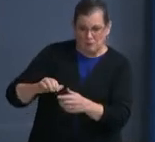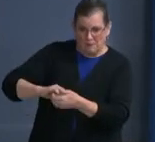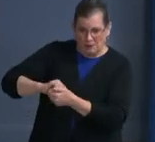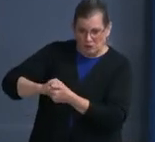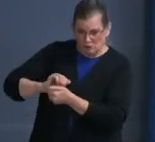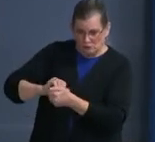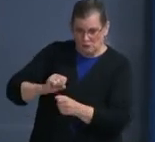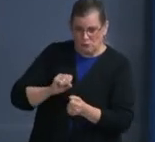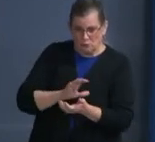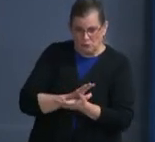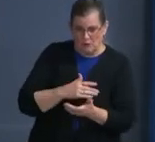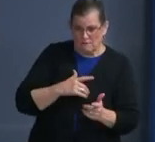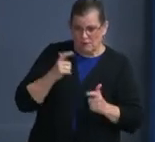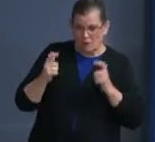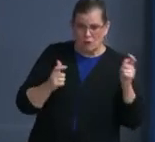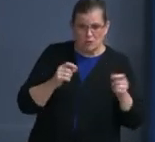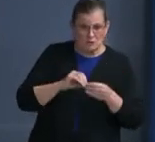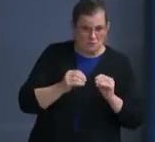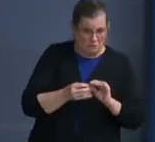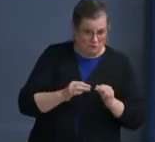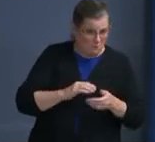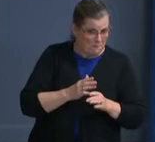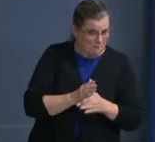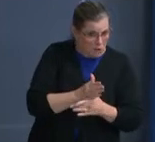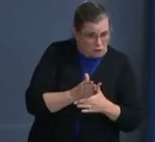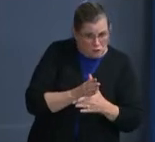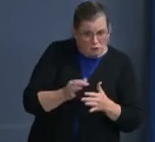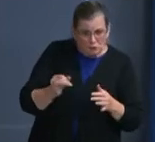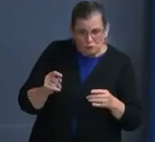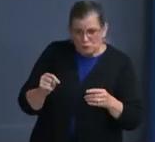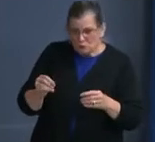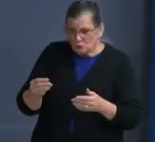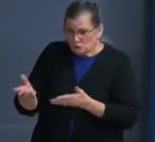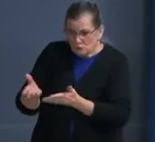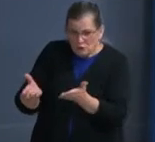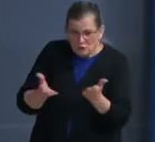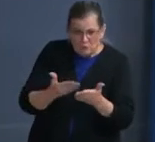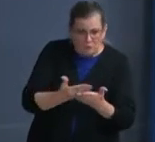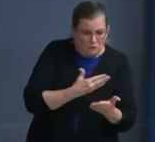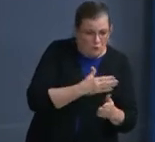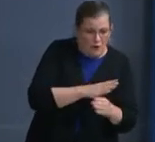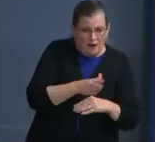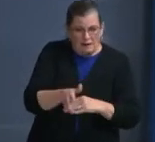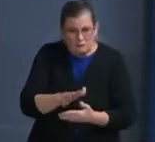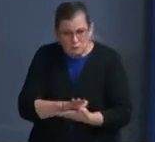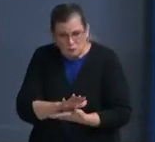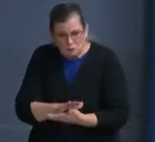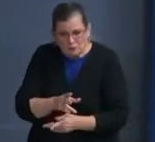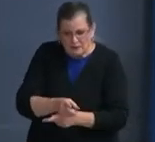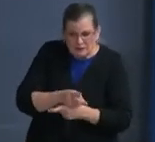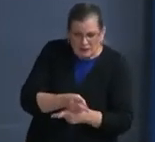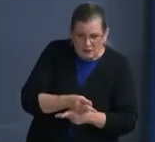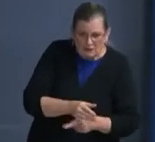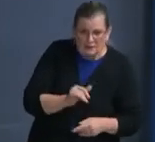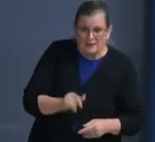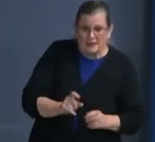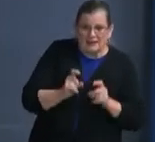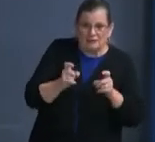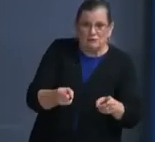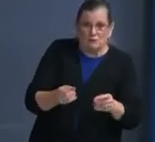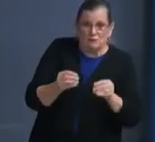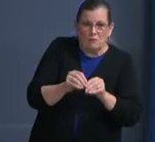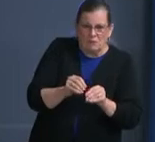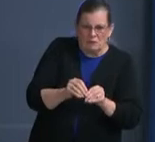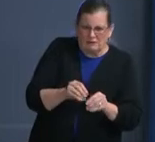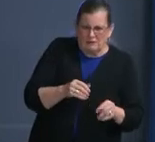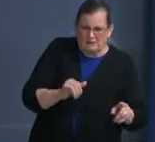a larger number of partners that were serving and before after school care, that gave them additional capacity. I think you have